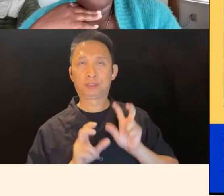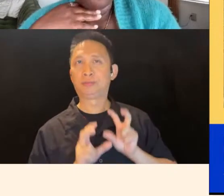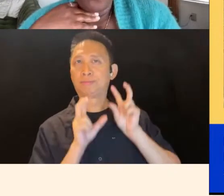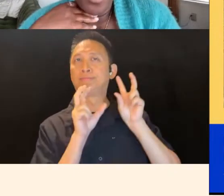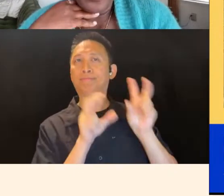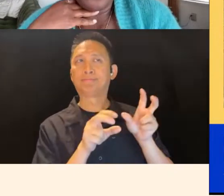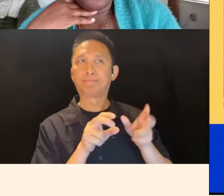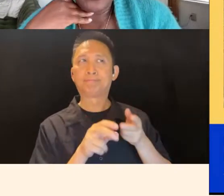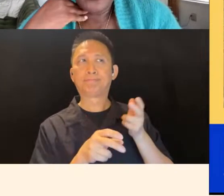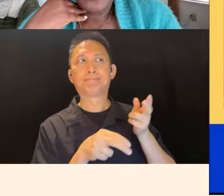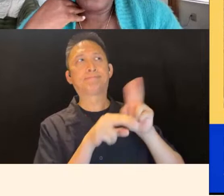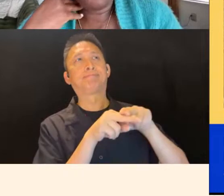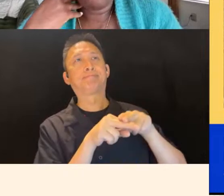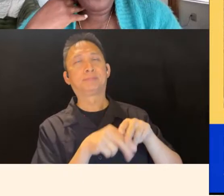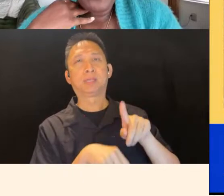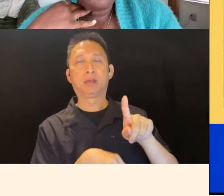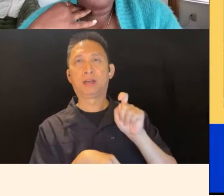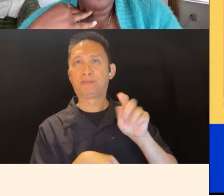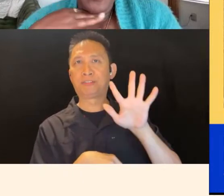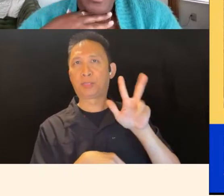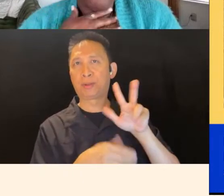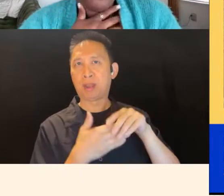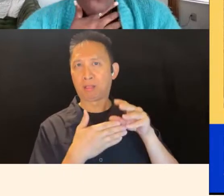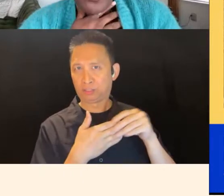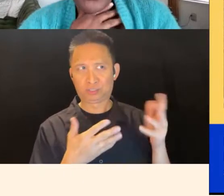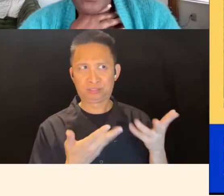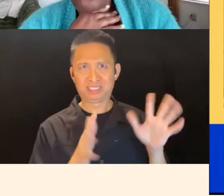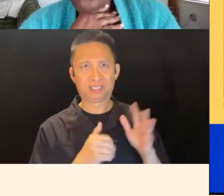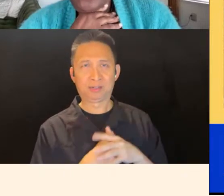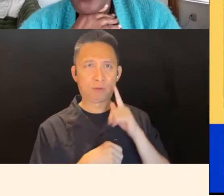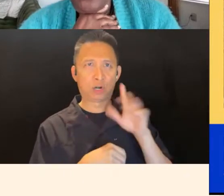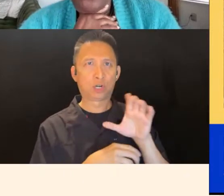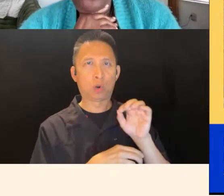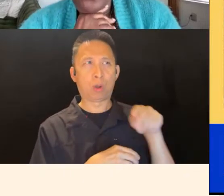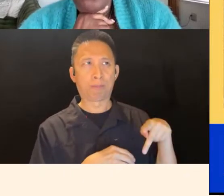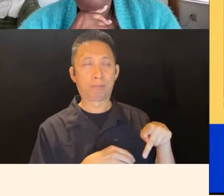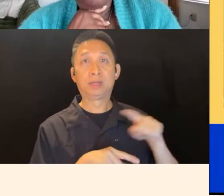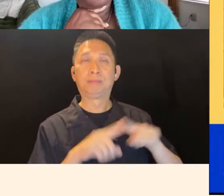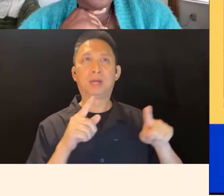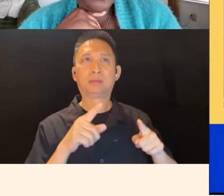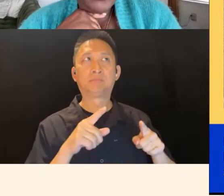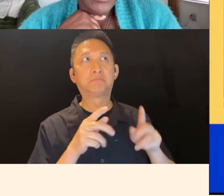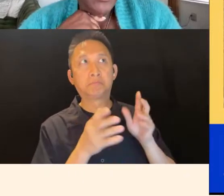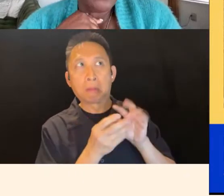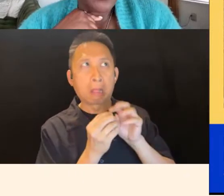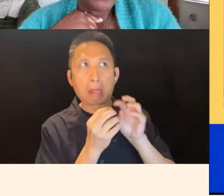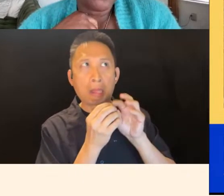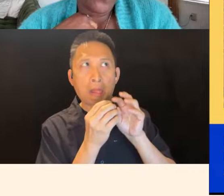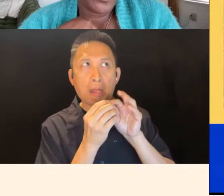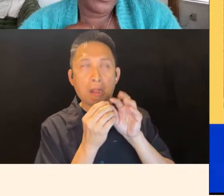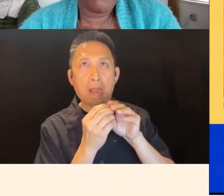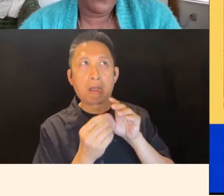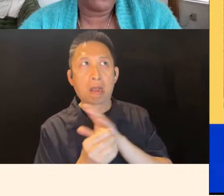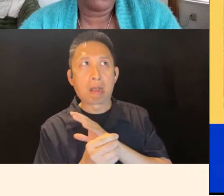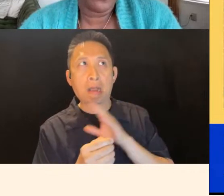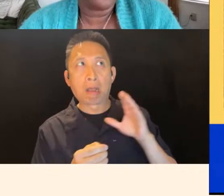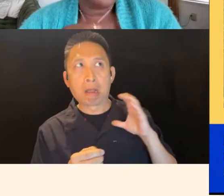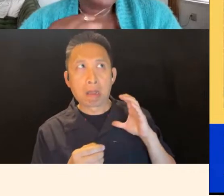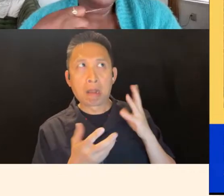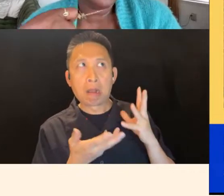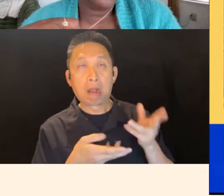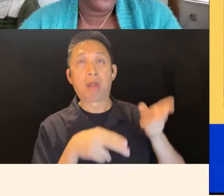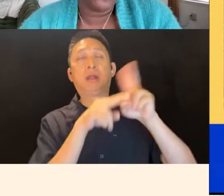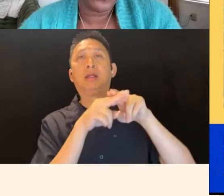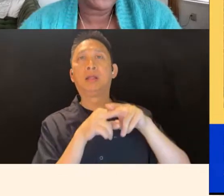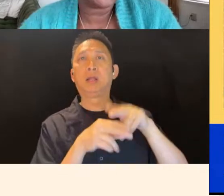cooperative enterprise. And they raised the cap to $1,000 for any non-accredited investor. And